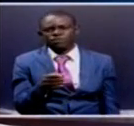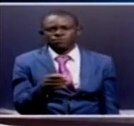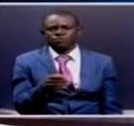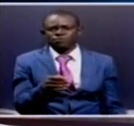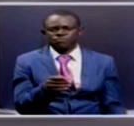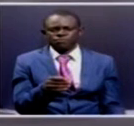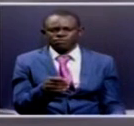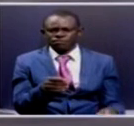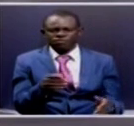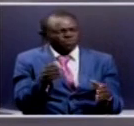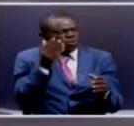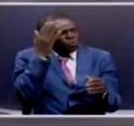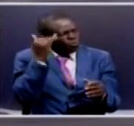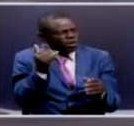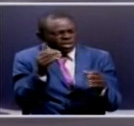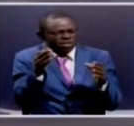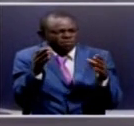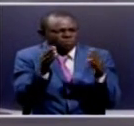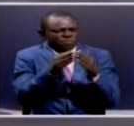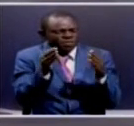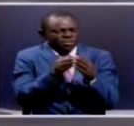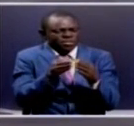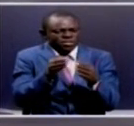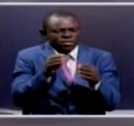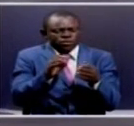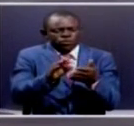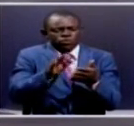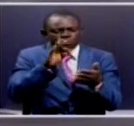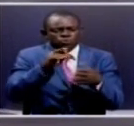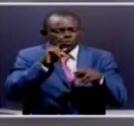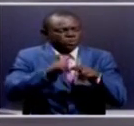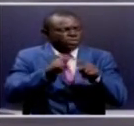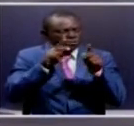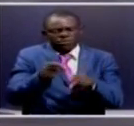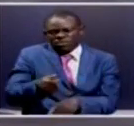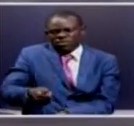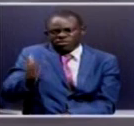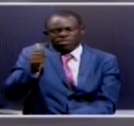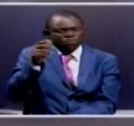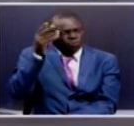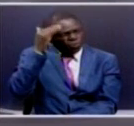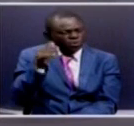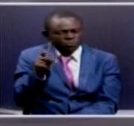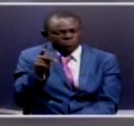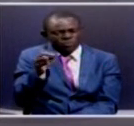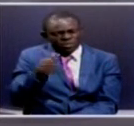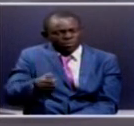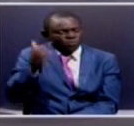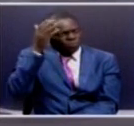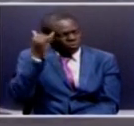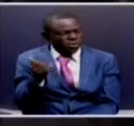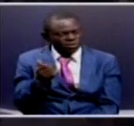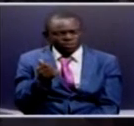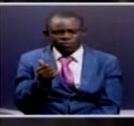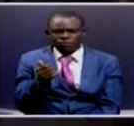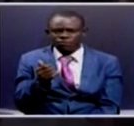Well, that is just one way. You can use many methods, you know. Why was it that when many of us stakeholders picked